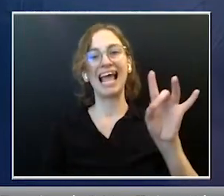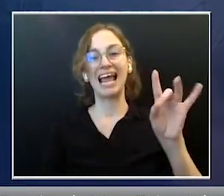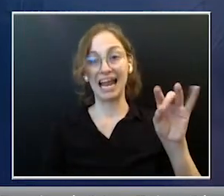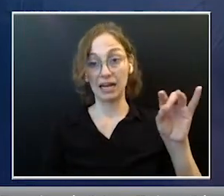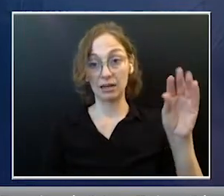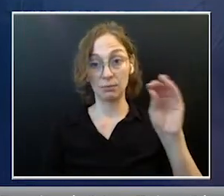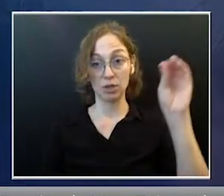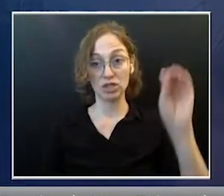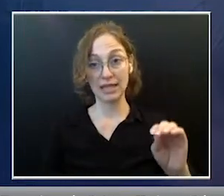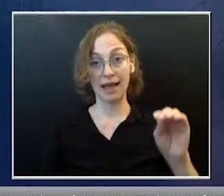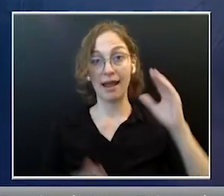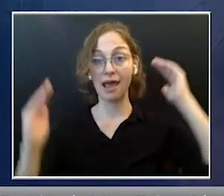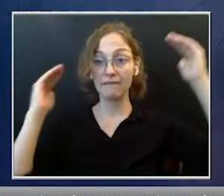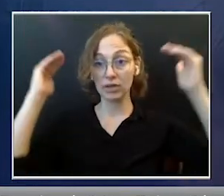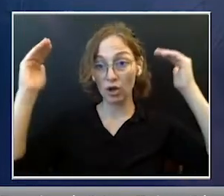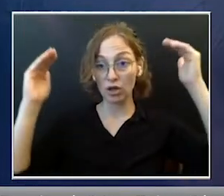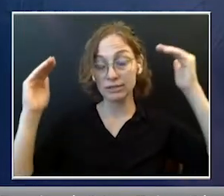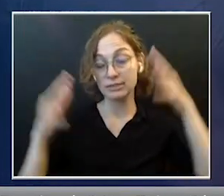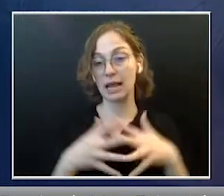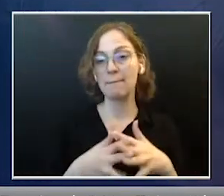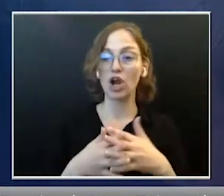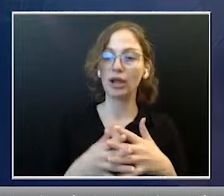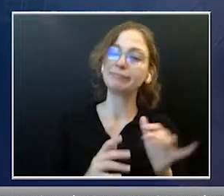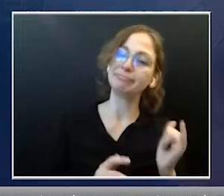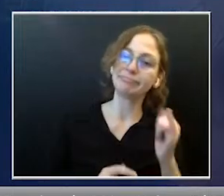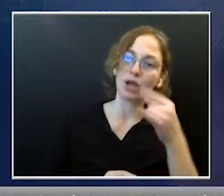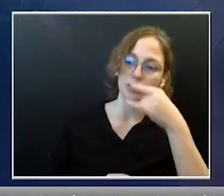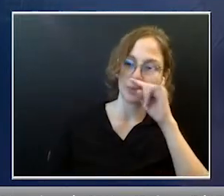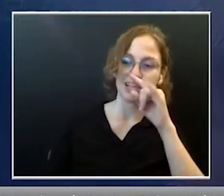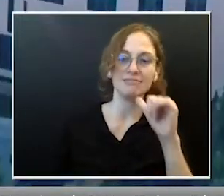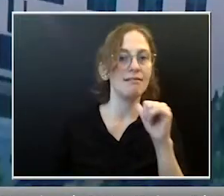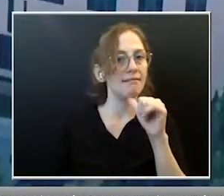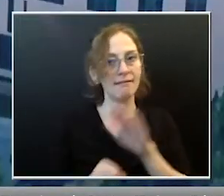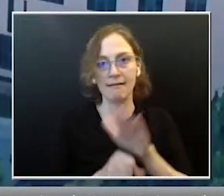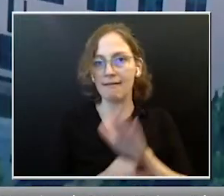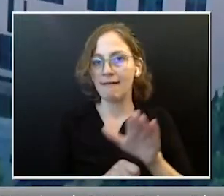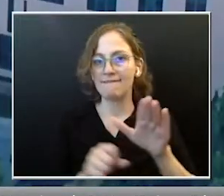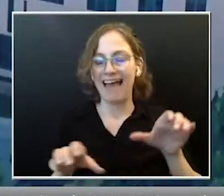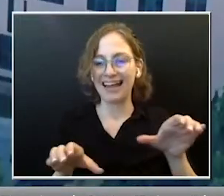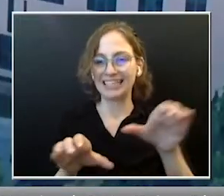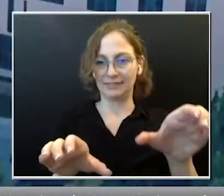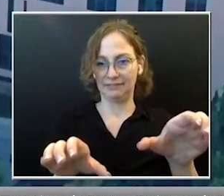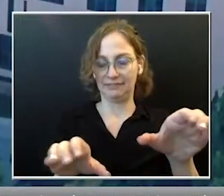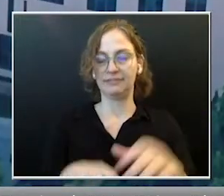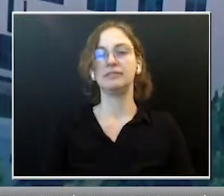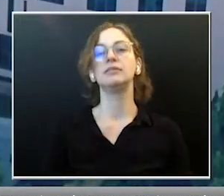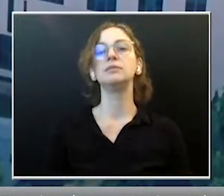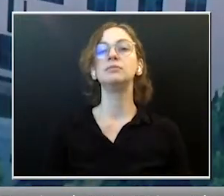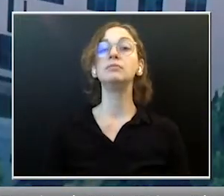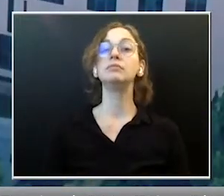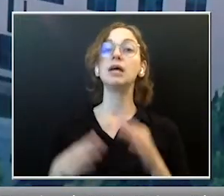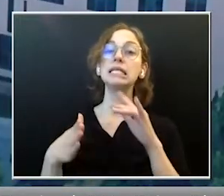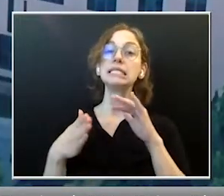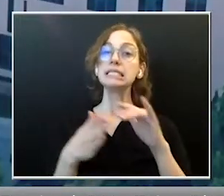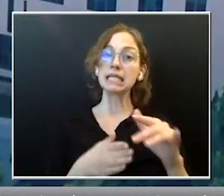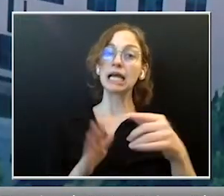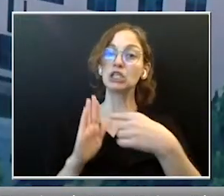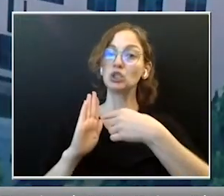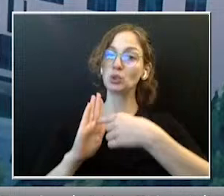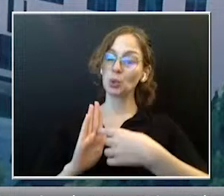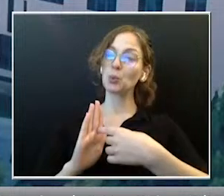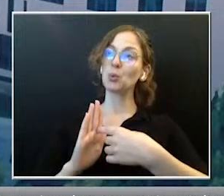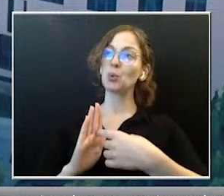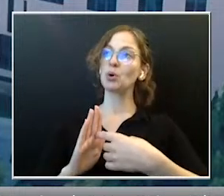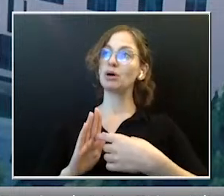10 to 19 are not active enough. Here's what Dr. Porter said about that. Studies show, there was a retired men walking